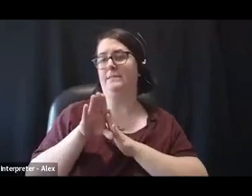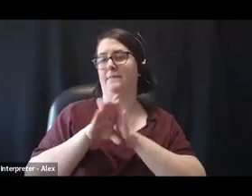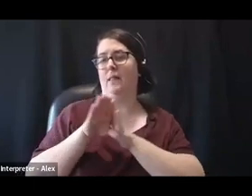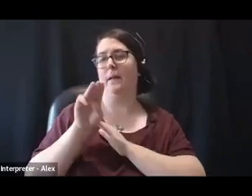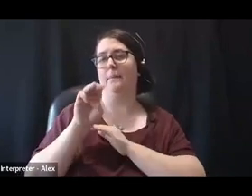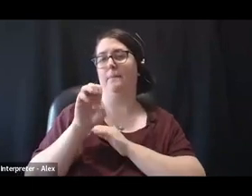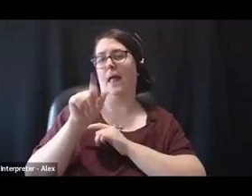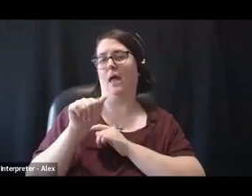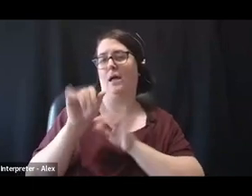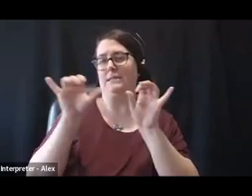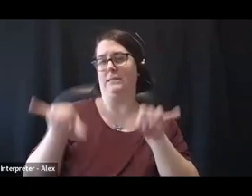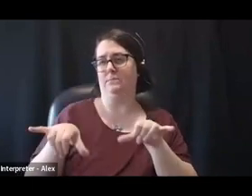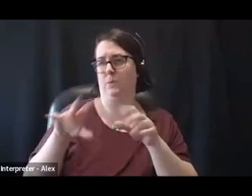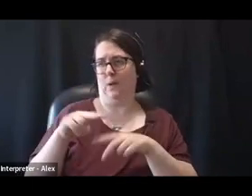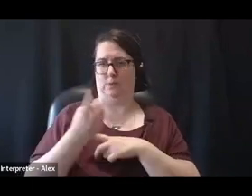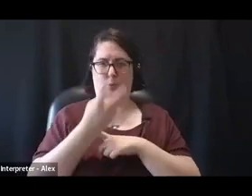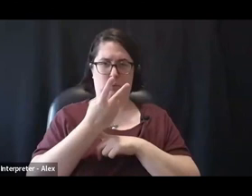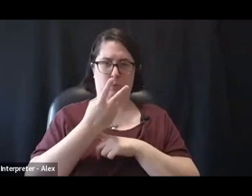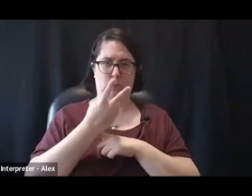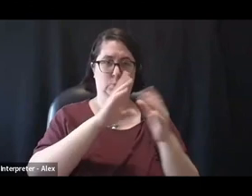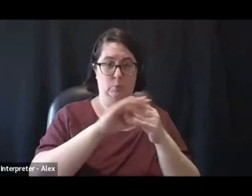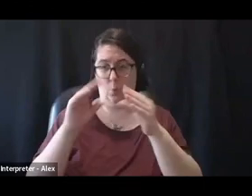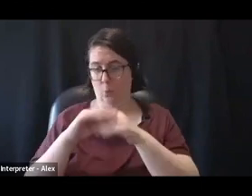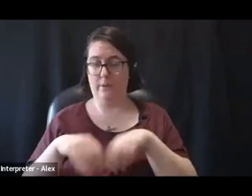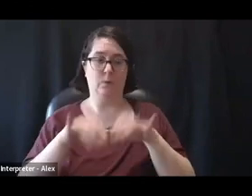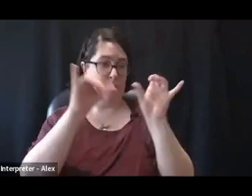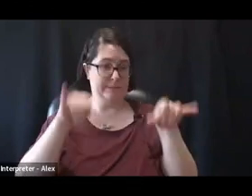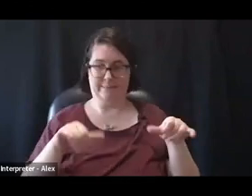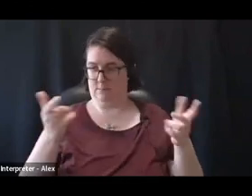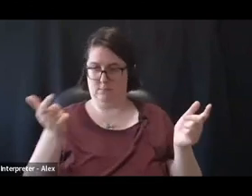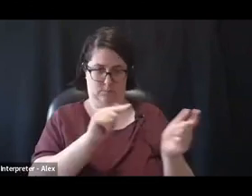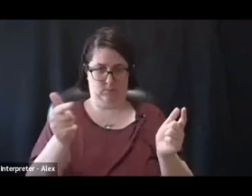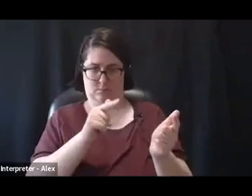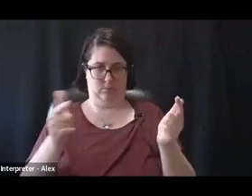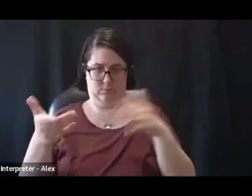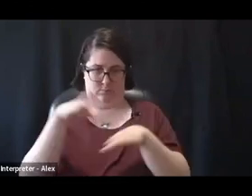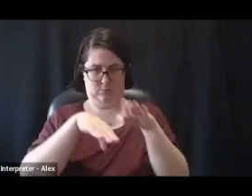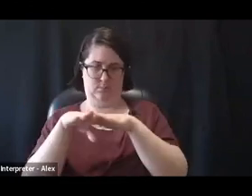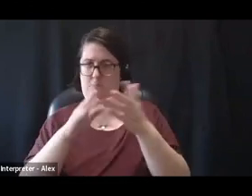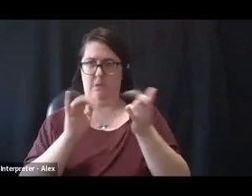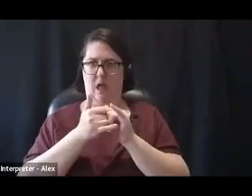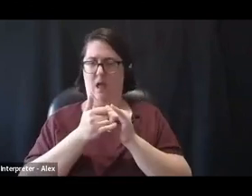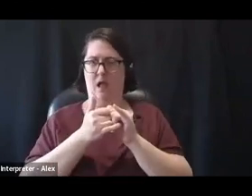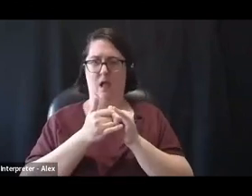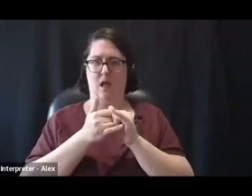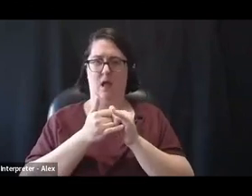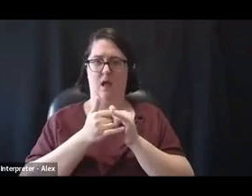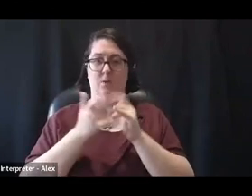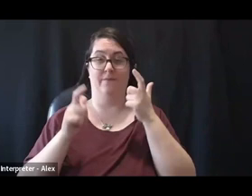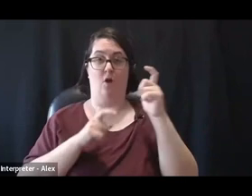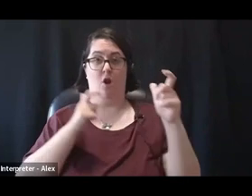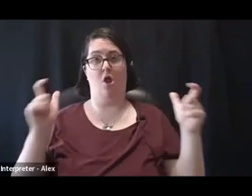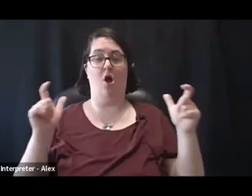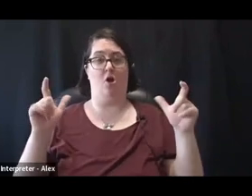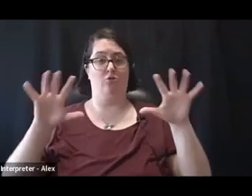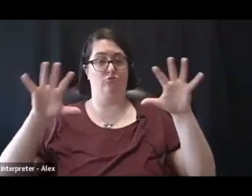meta system, right? How can two systems or two stories can talk with each other? So about like a large coalition building,